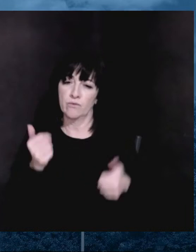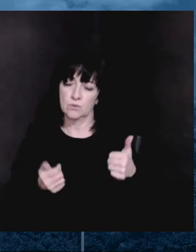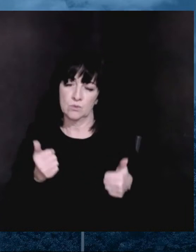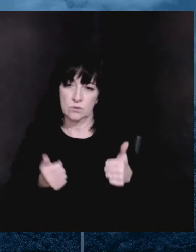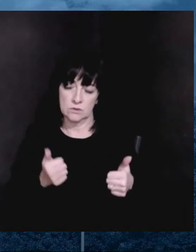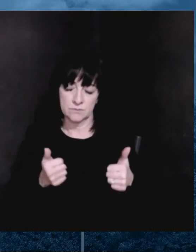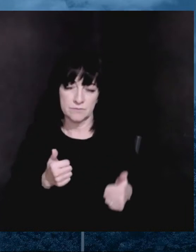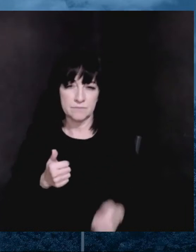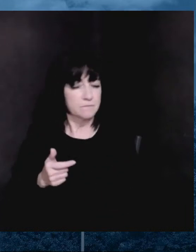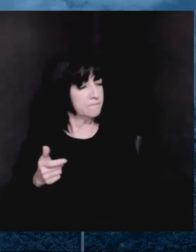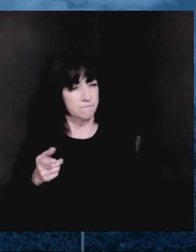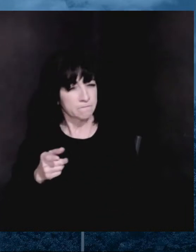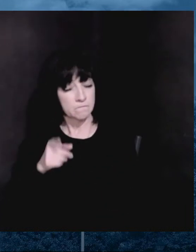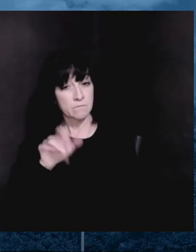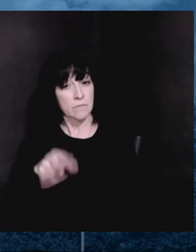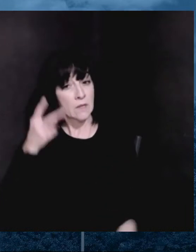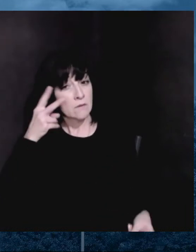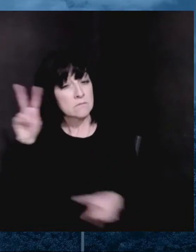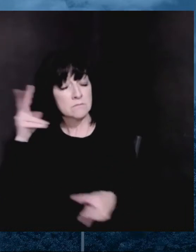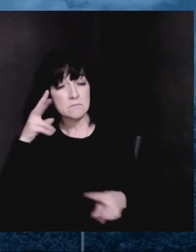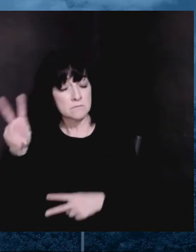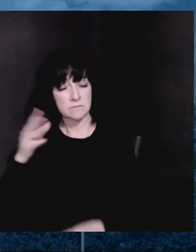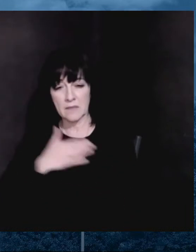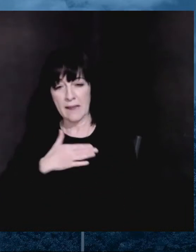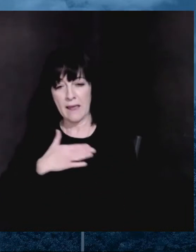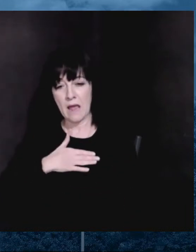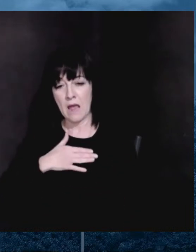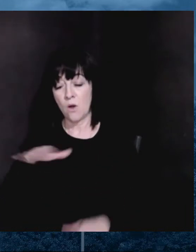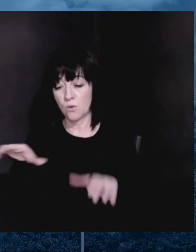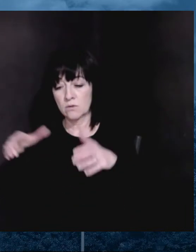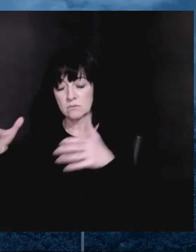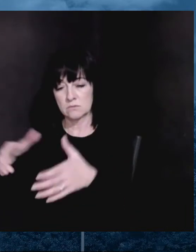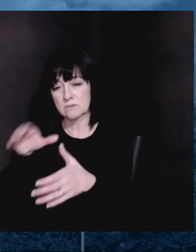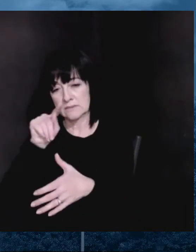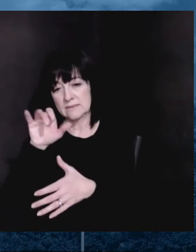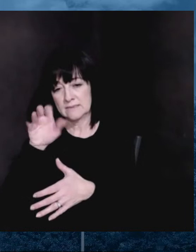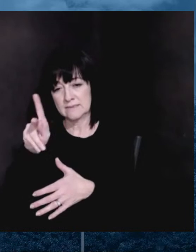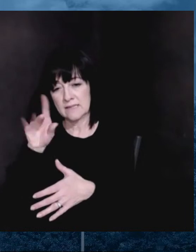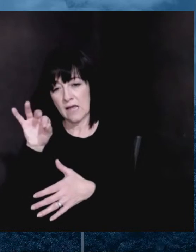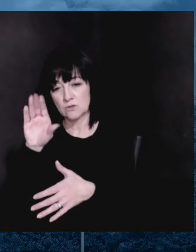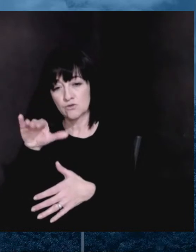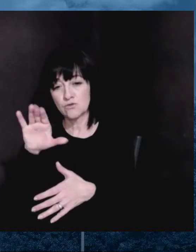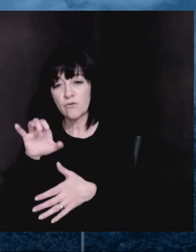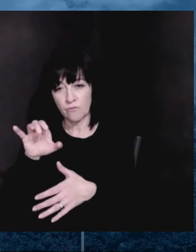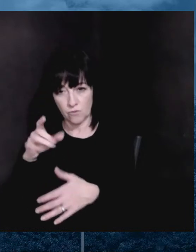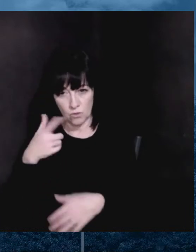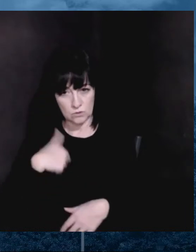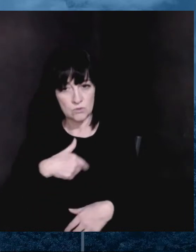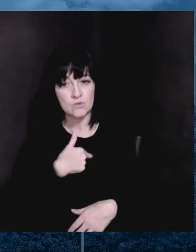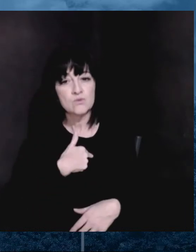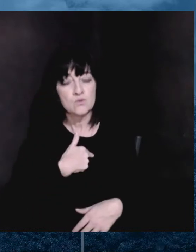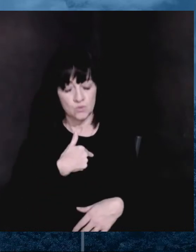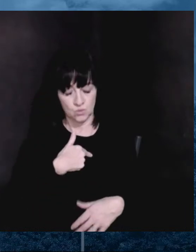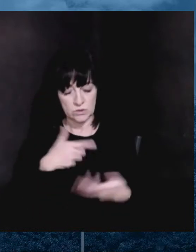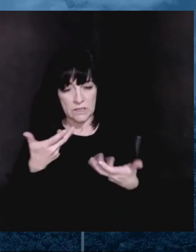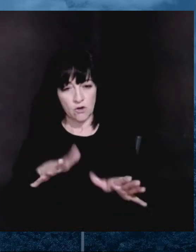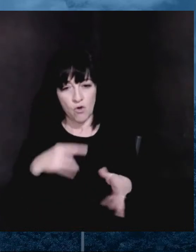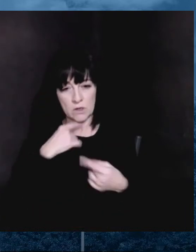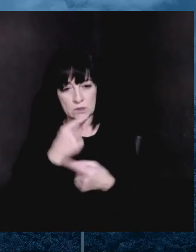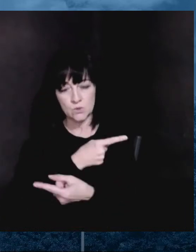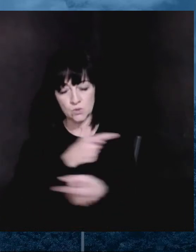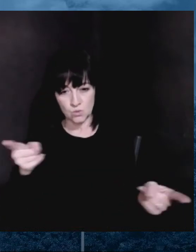meetings, we've always suggested to the hospitals that we would like for them to go outside of the walls of their hospitals